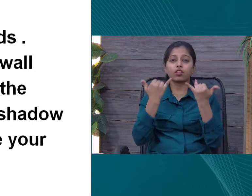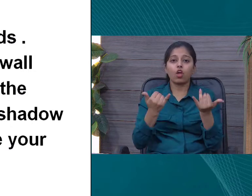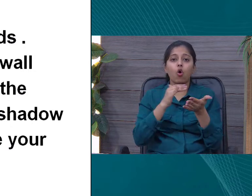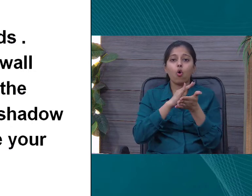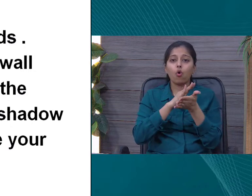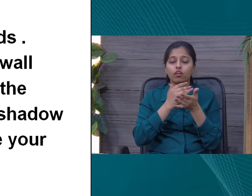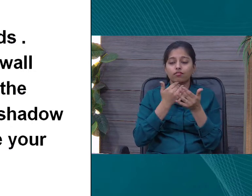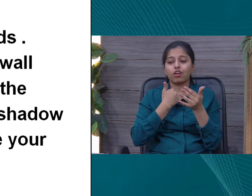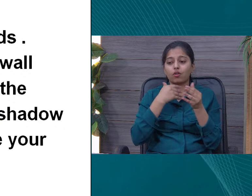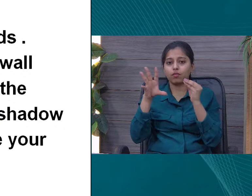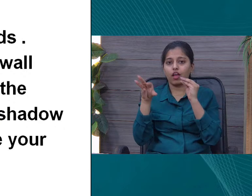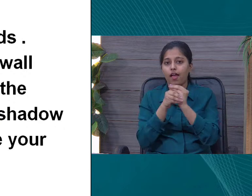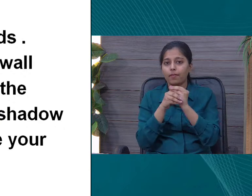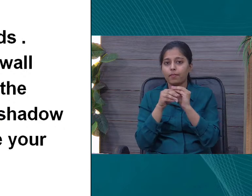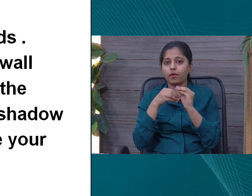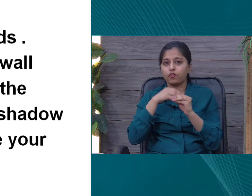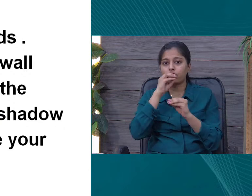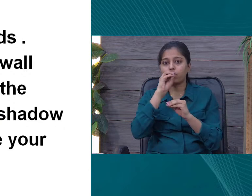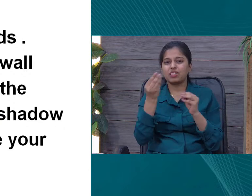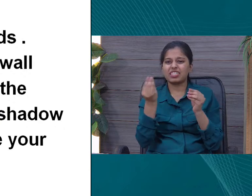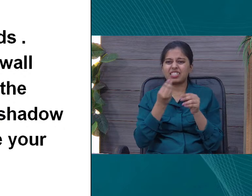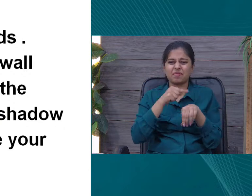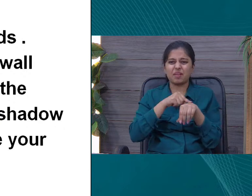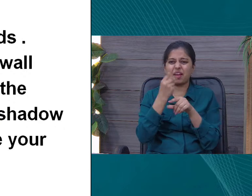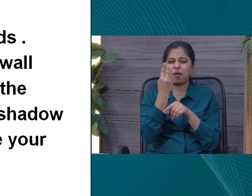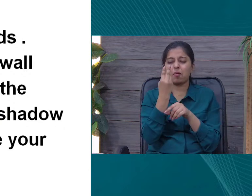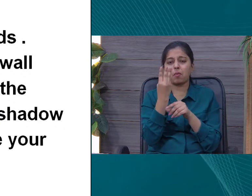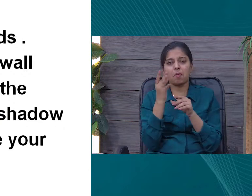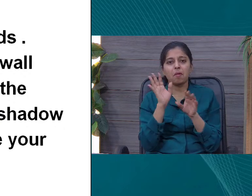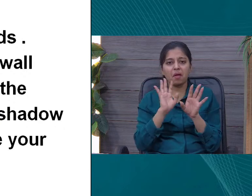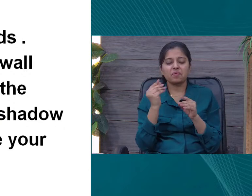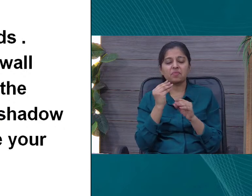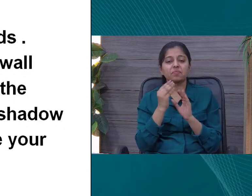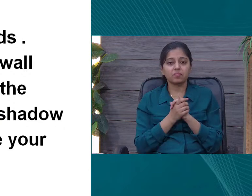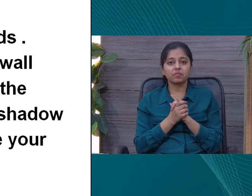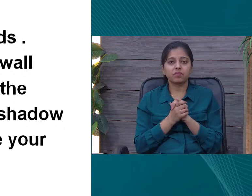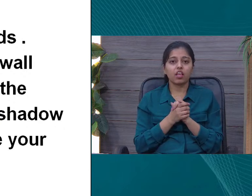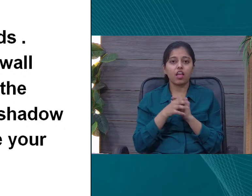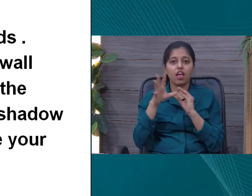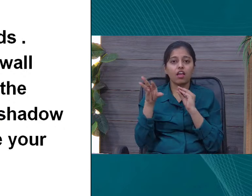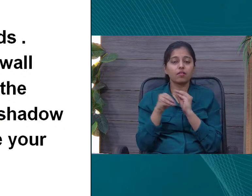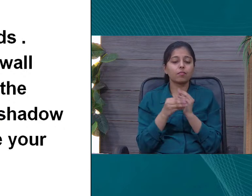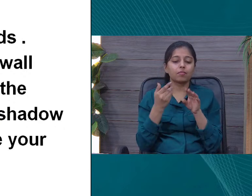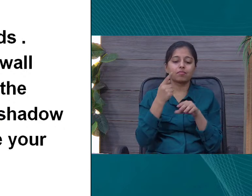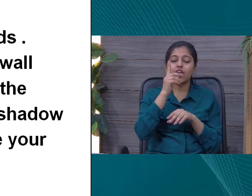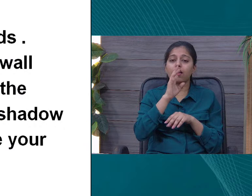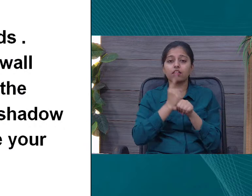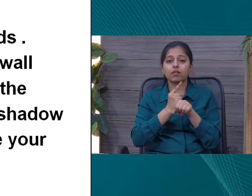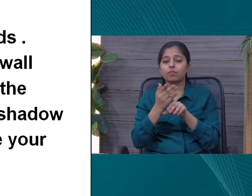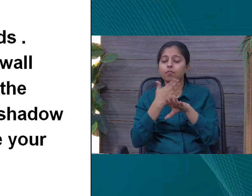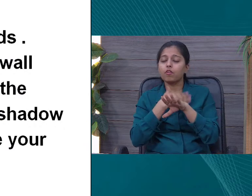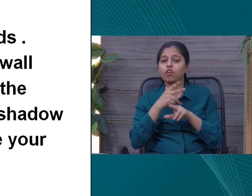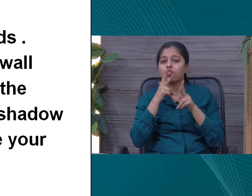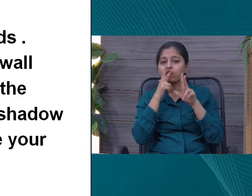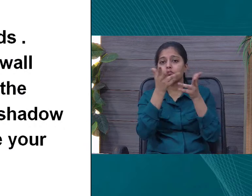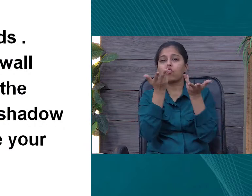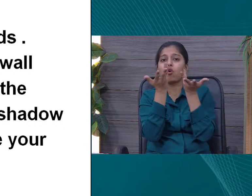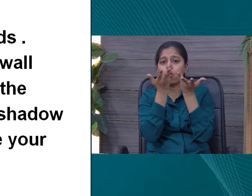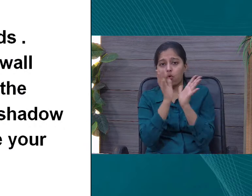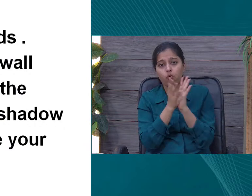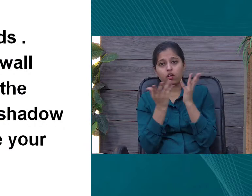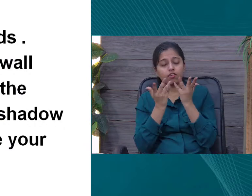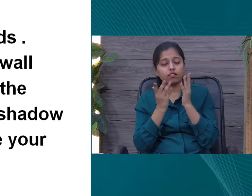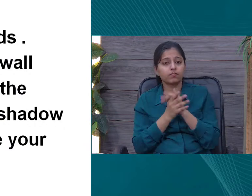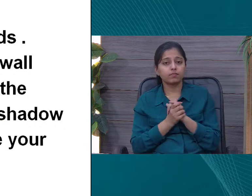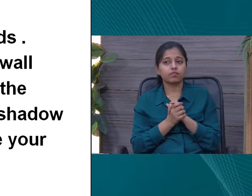like to add something, as we have couple of minutes? Okay, as I have already told you that